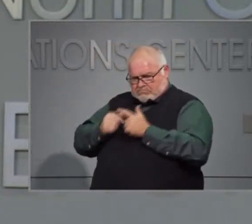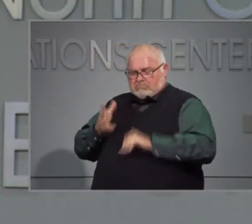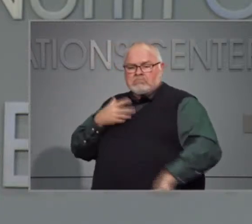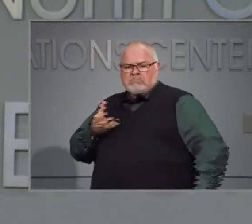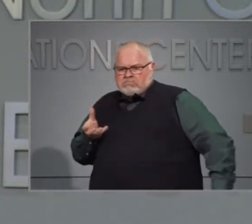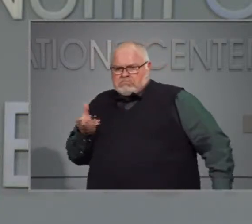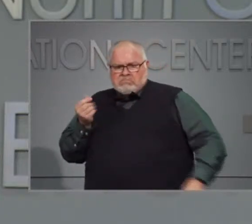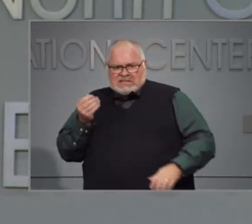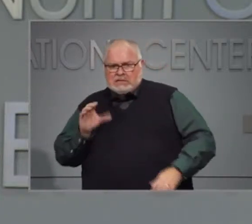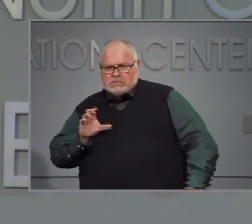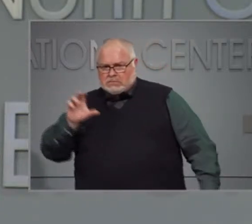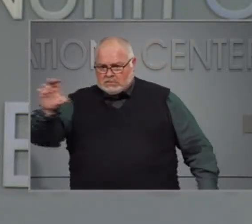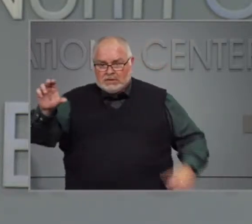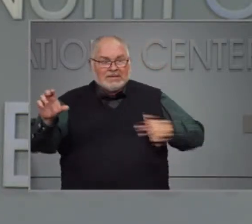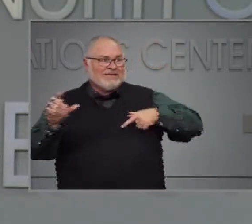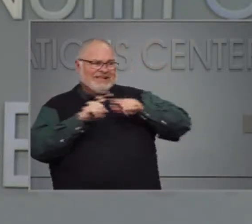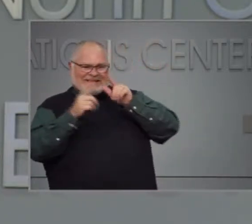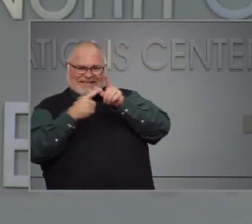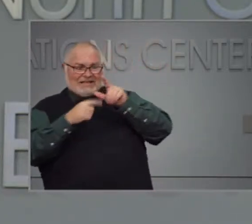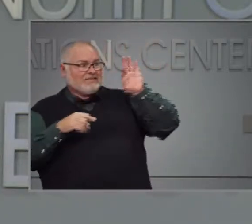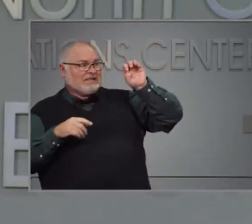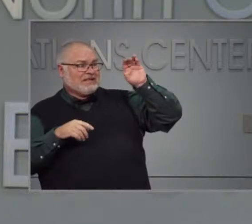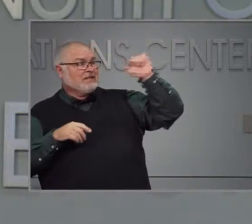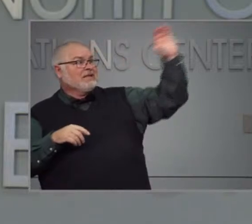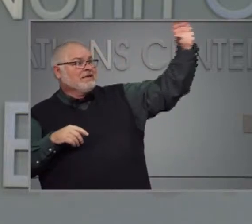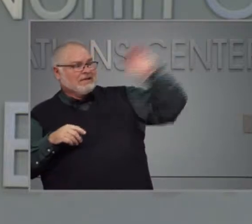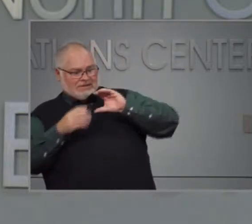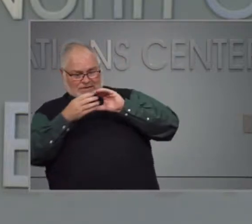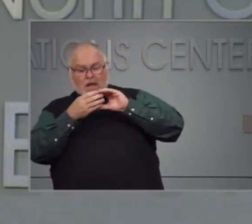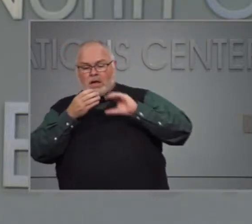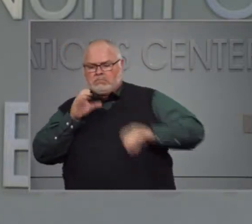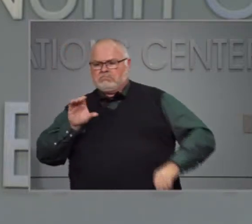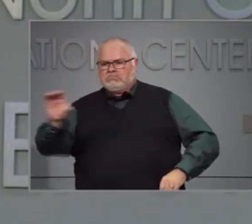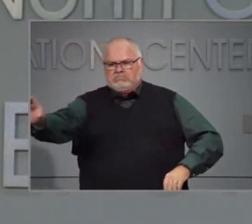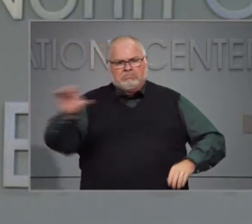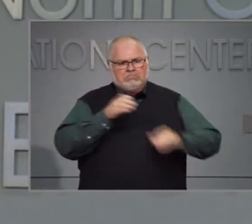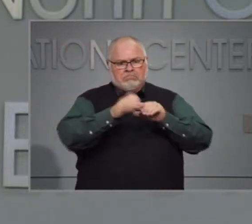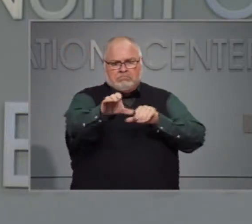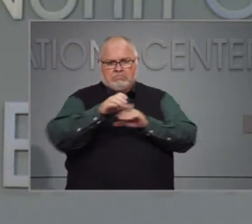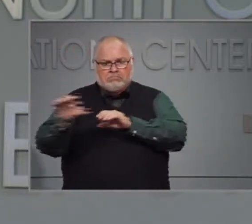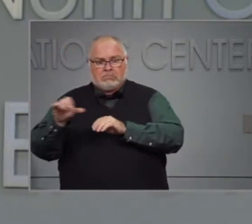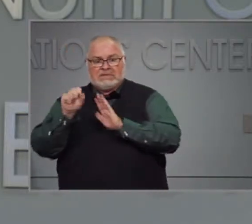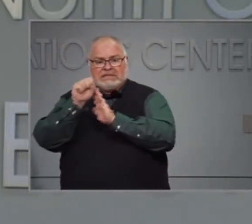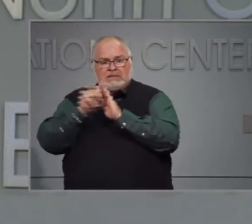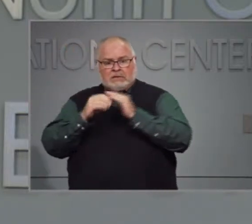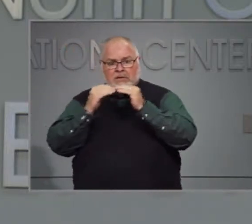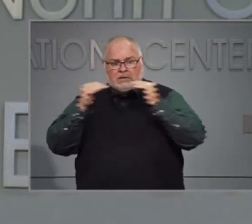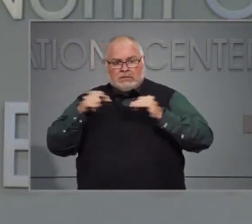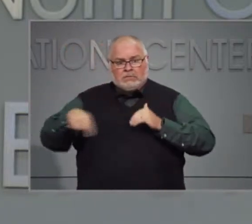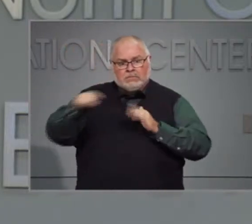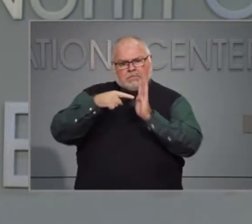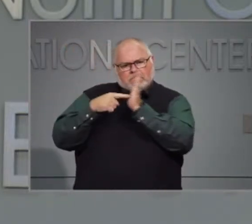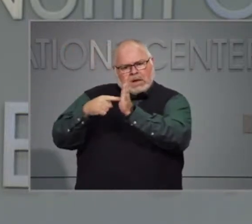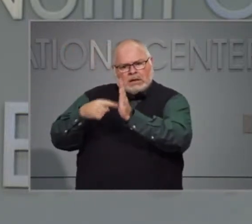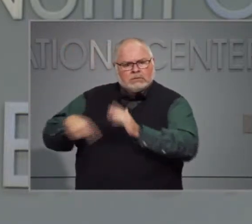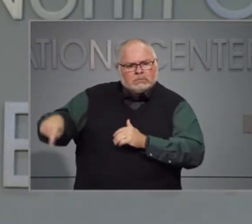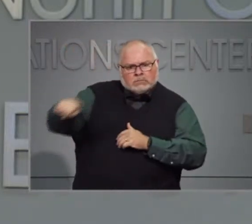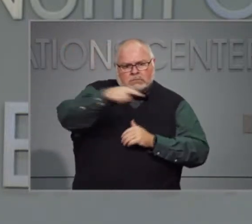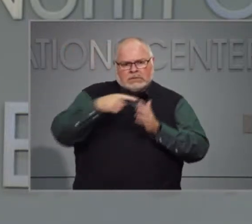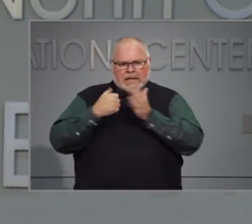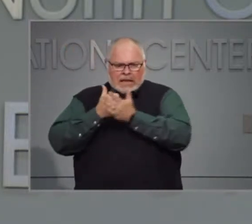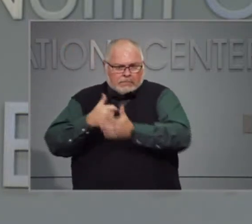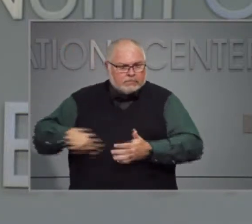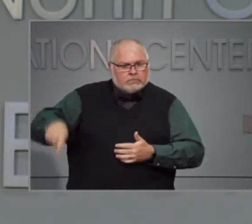Jurisdiction and agencies using the state-centric model will remain responsible for setting up and managing their non-congregate sheltering